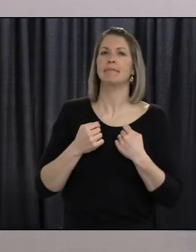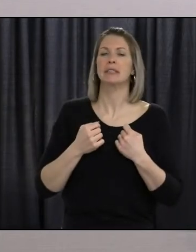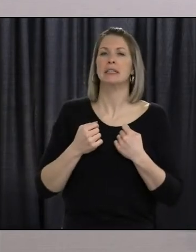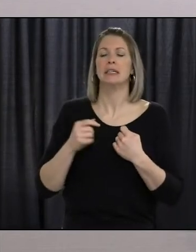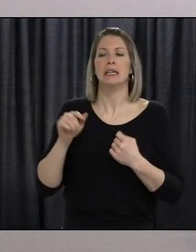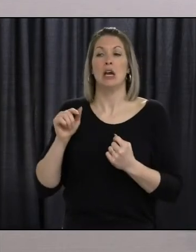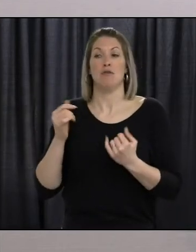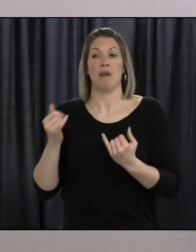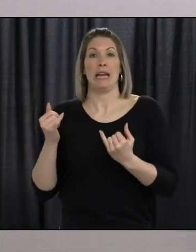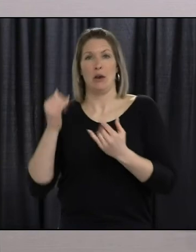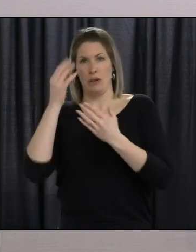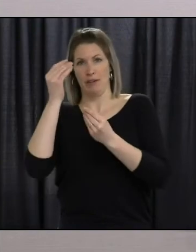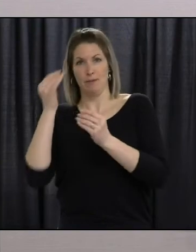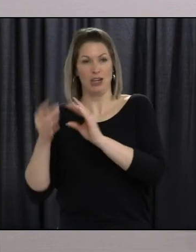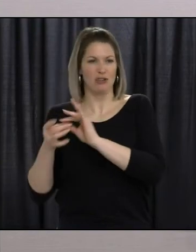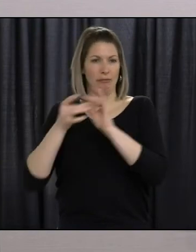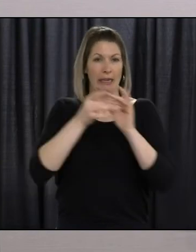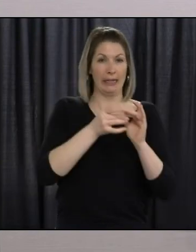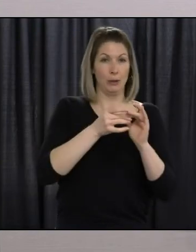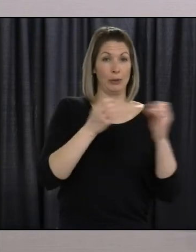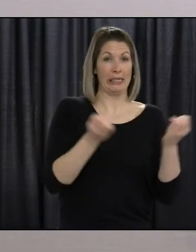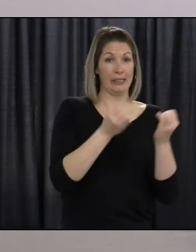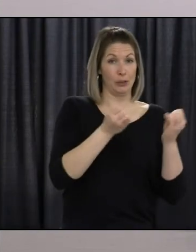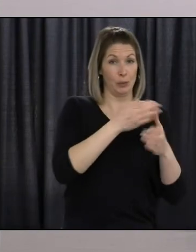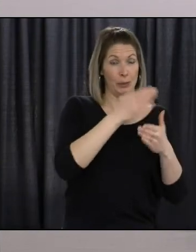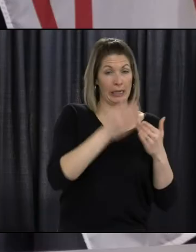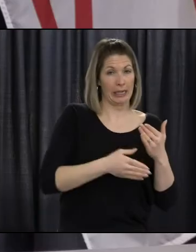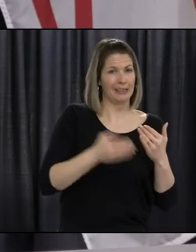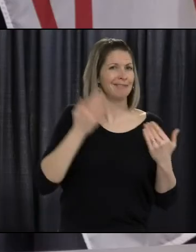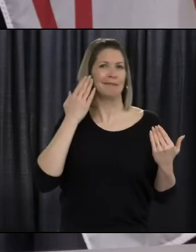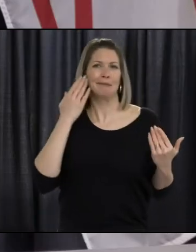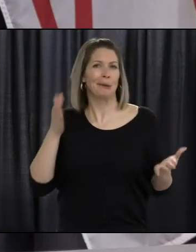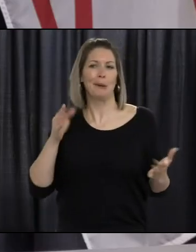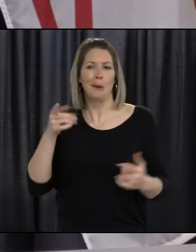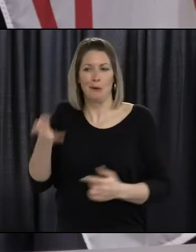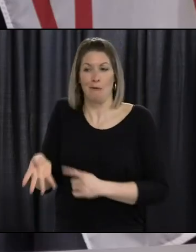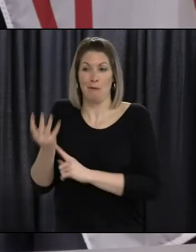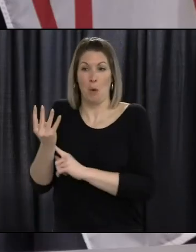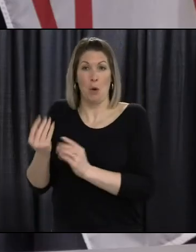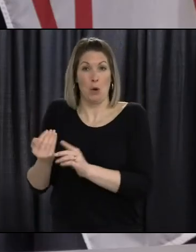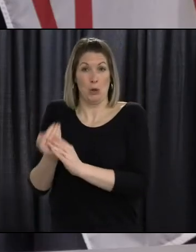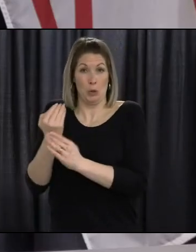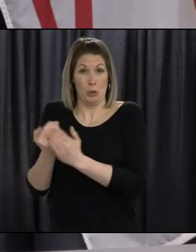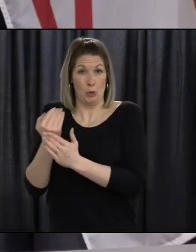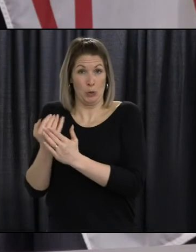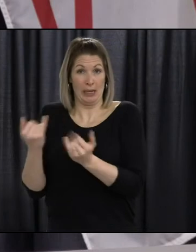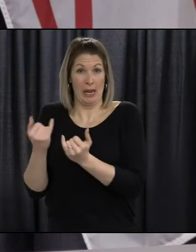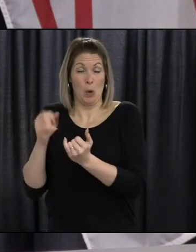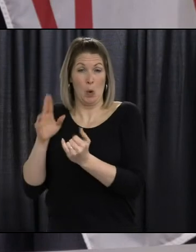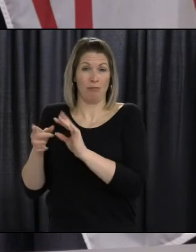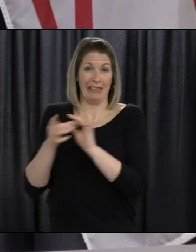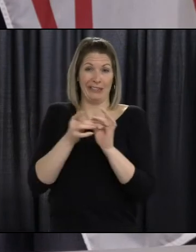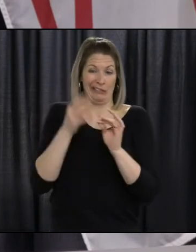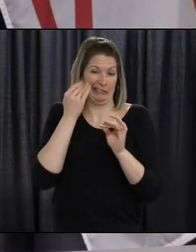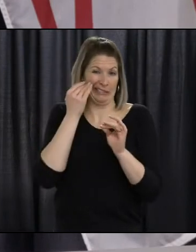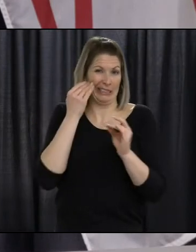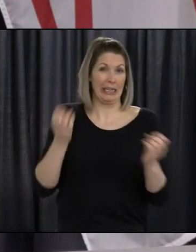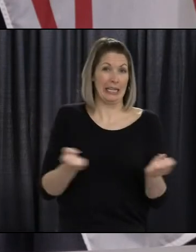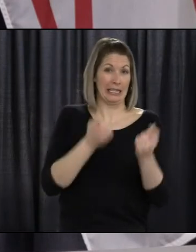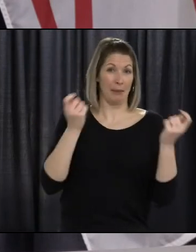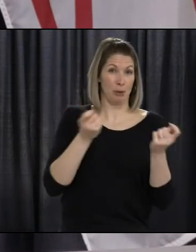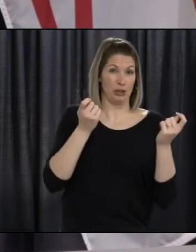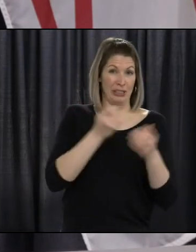Easter weekend at this point. Some of the symptom onset actually happened before Easter weekend for some of those cases. So, but I'm not